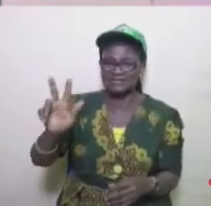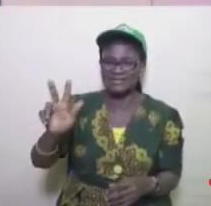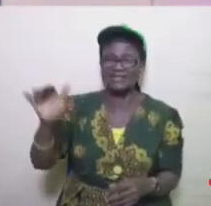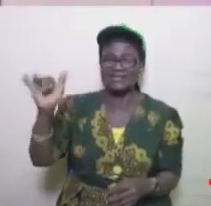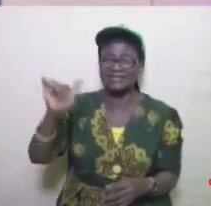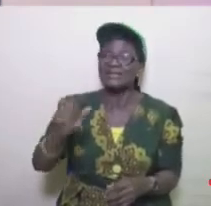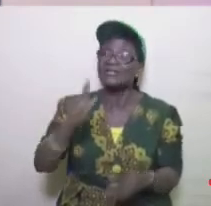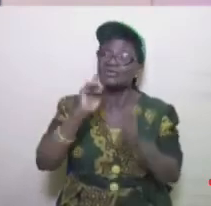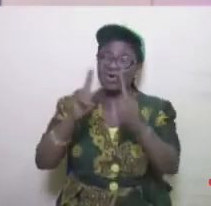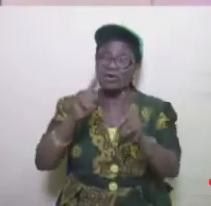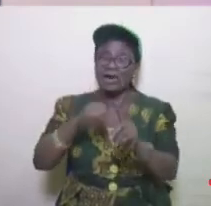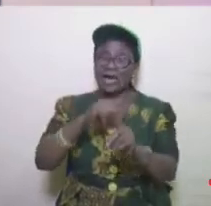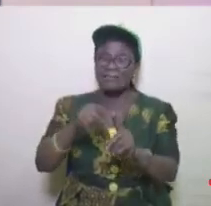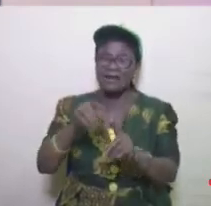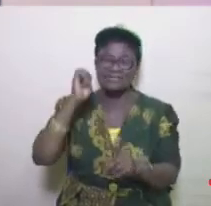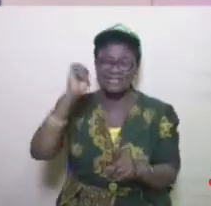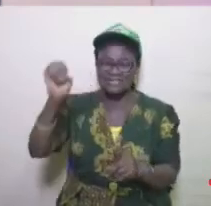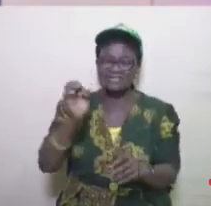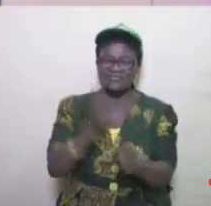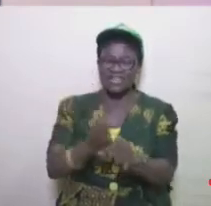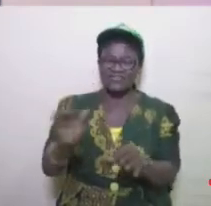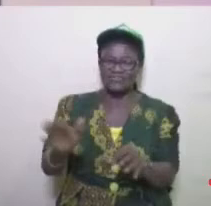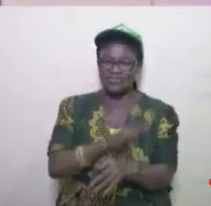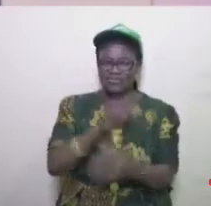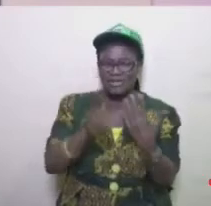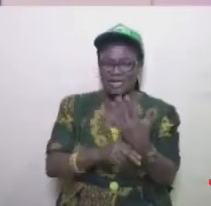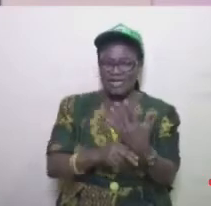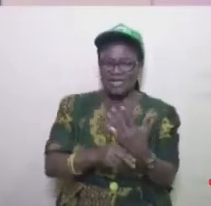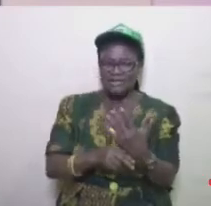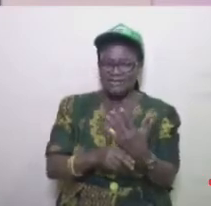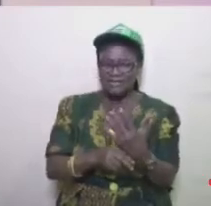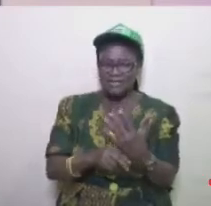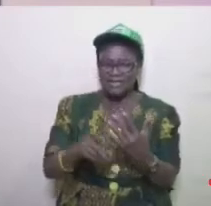his faithfulness. In fact,